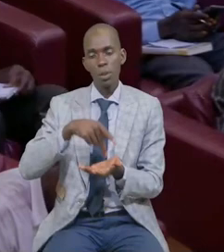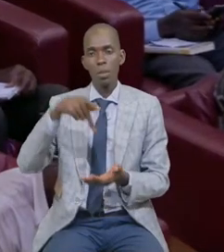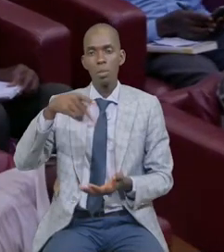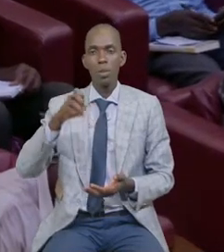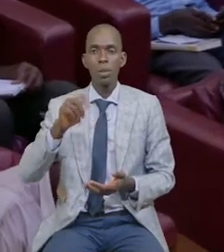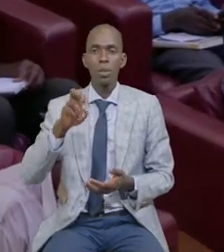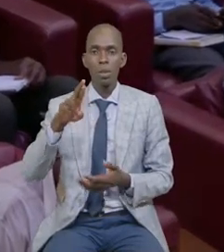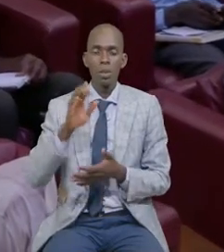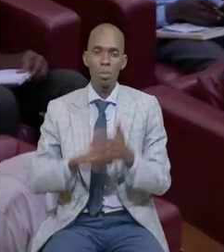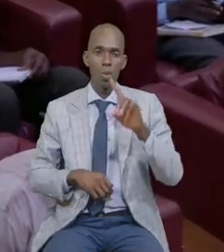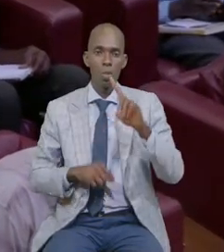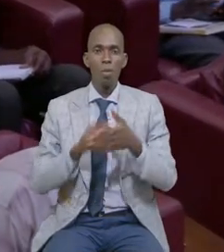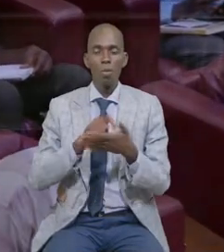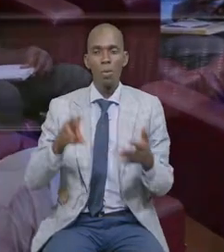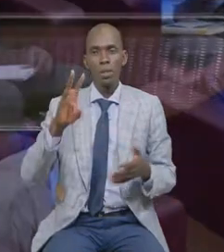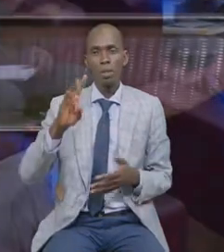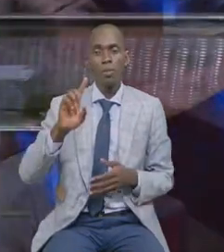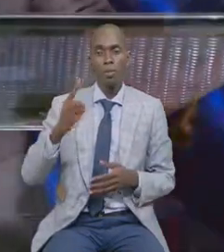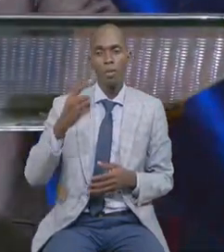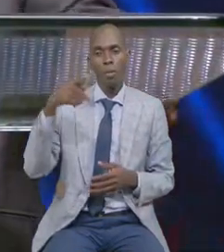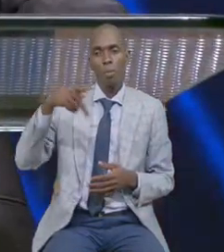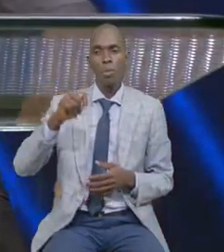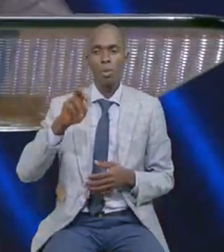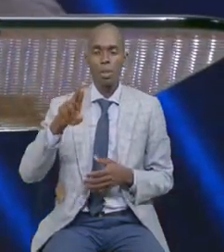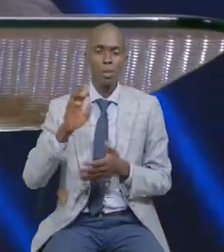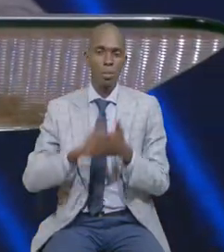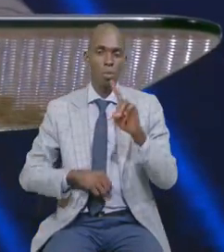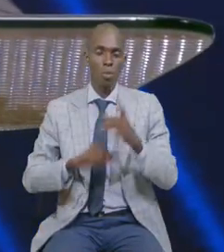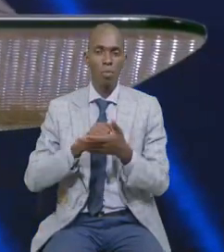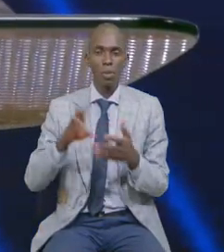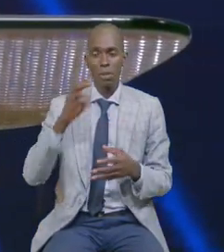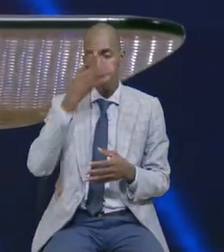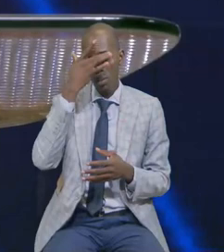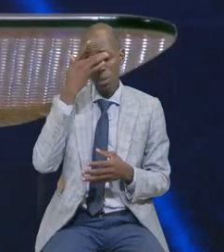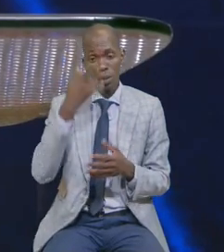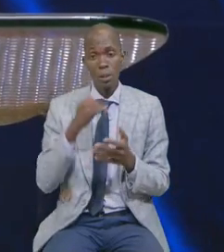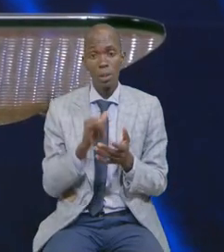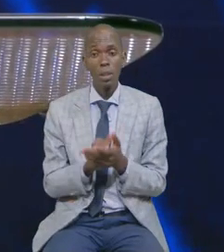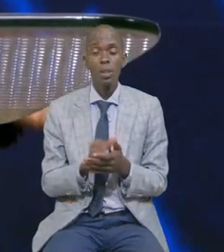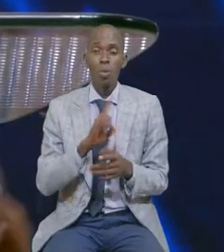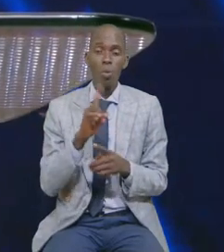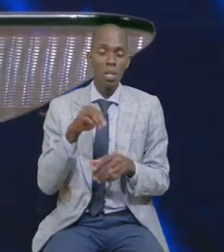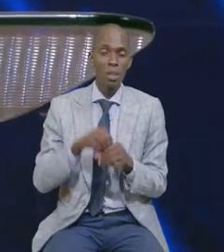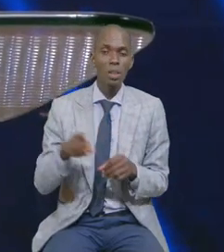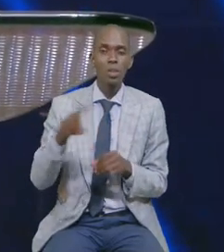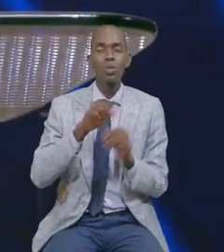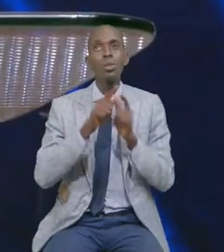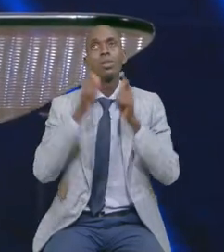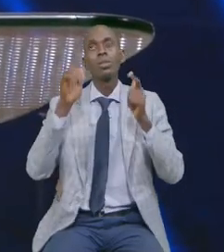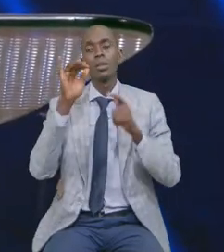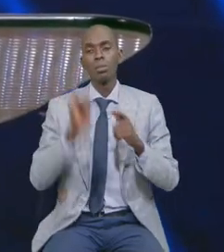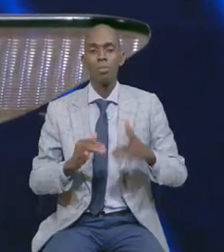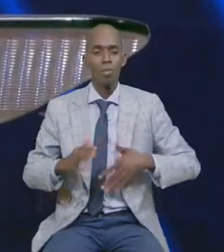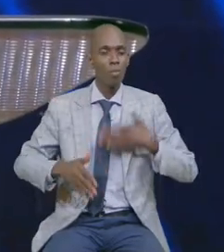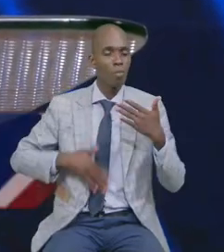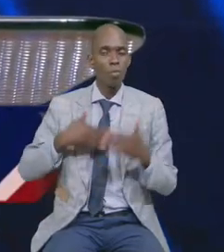from verse 6. 1 Peter chapter 1, verse 6, wherein ye greatly rejoice, though now for